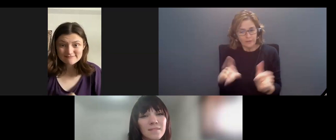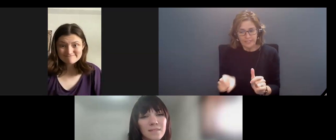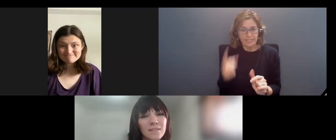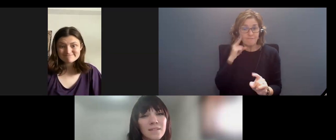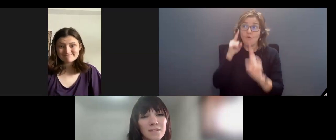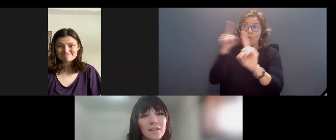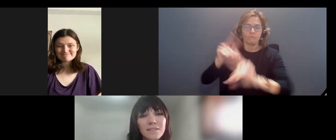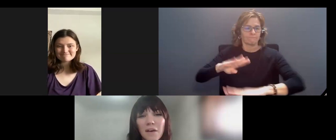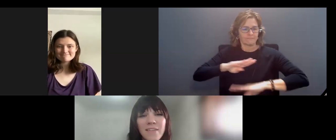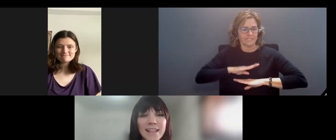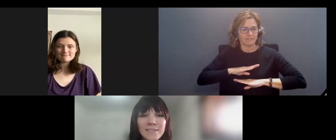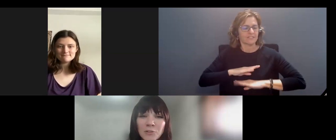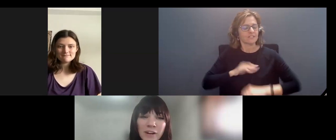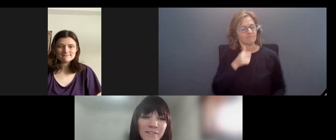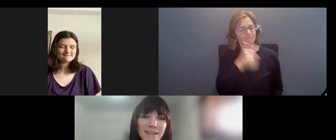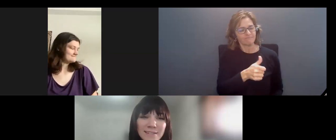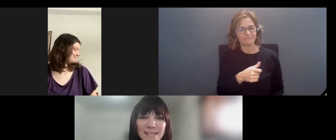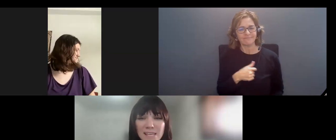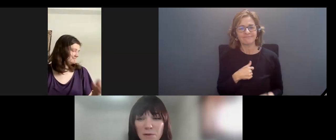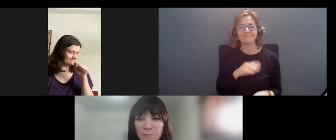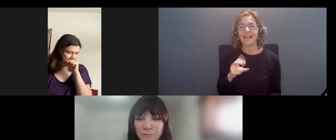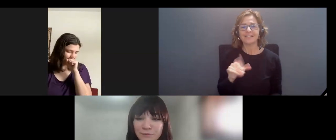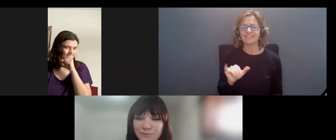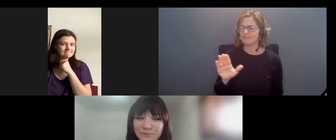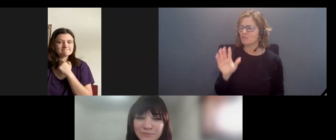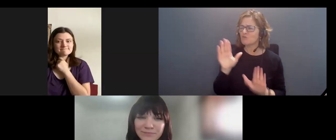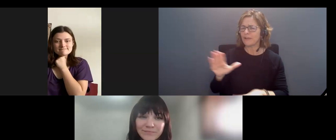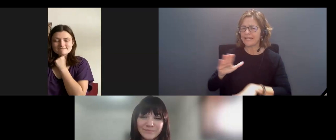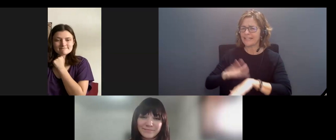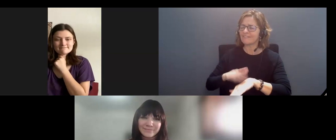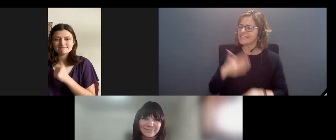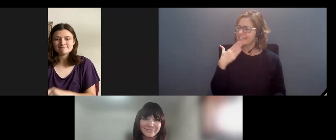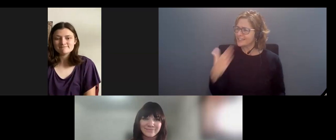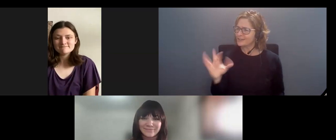limit. Love that. That's such great advice. Thank you.